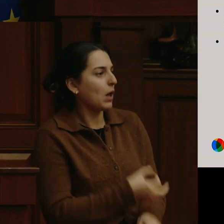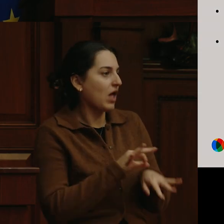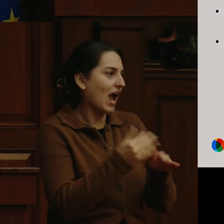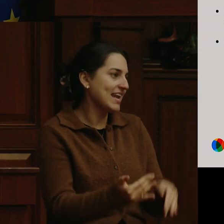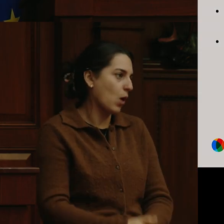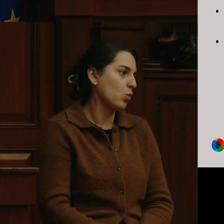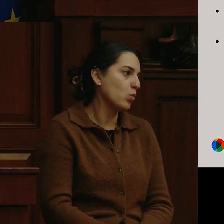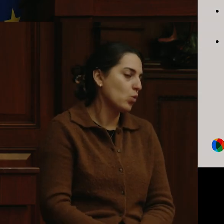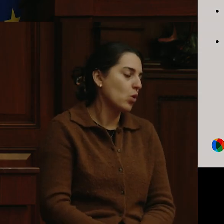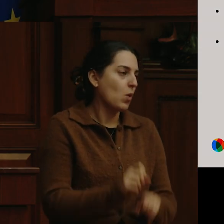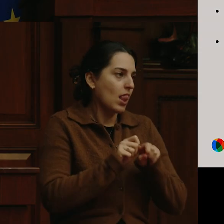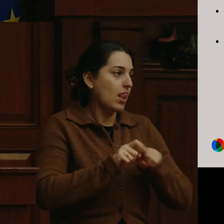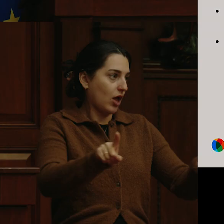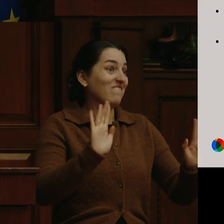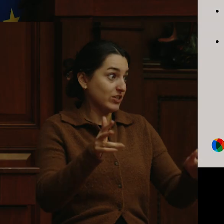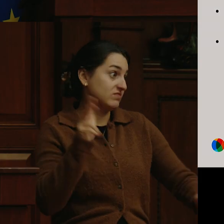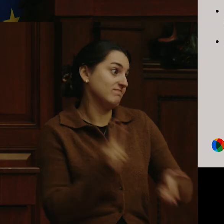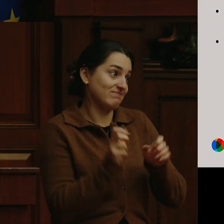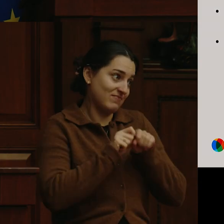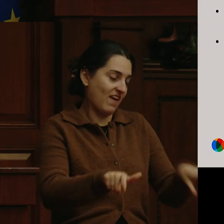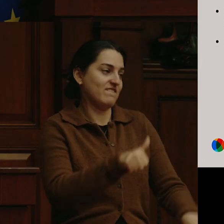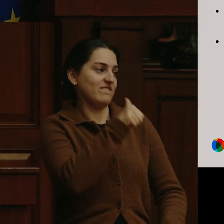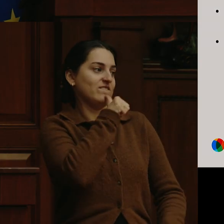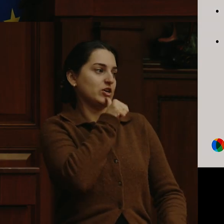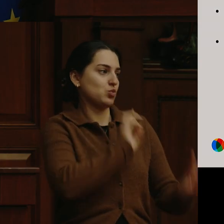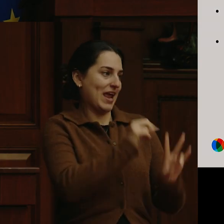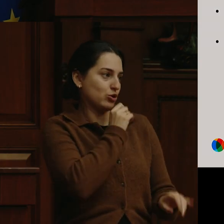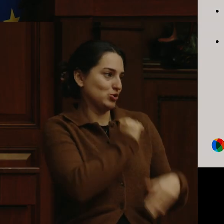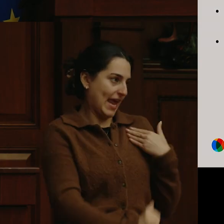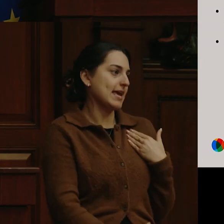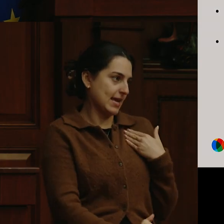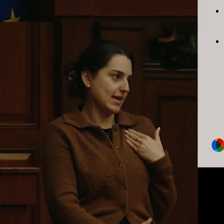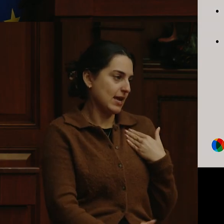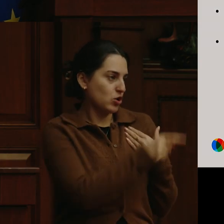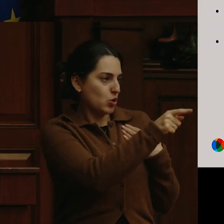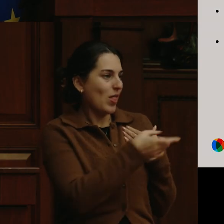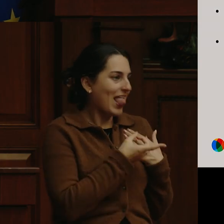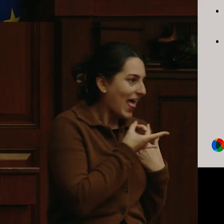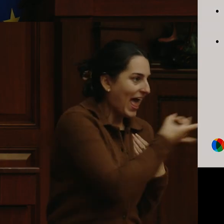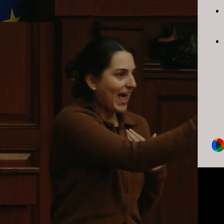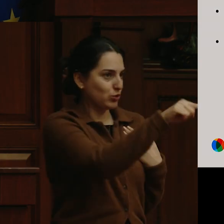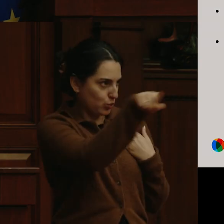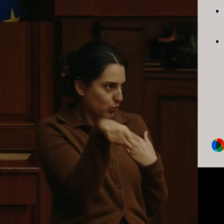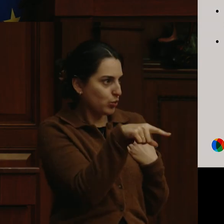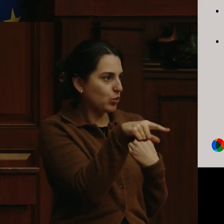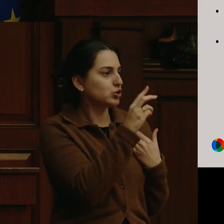that. So we're going to launch, we're launching the first survey today, where you will be asked